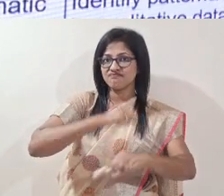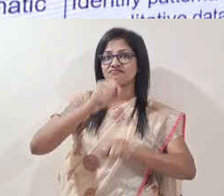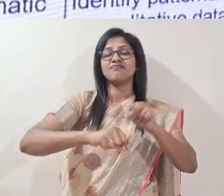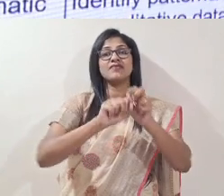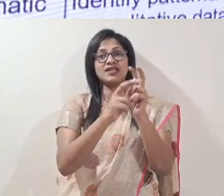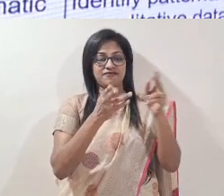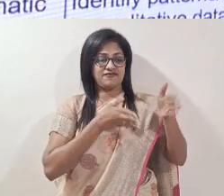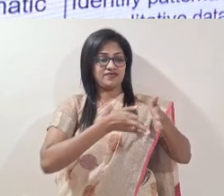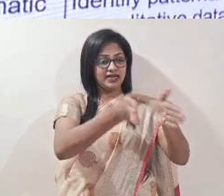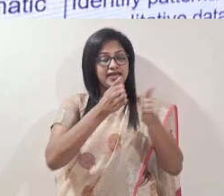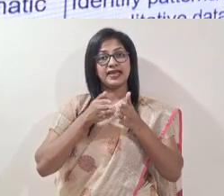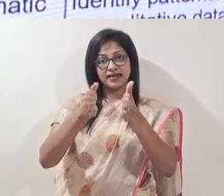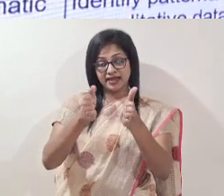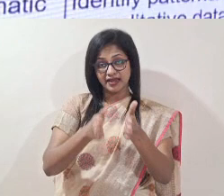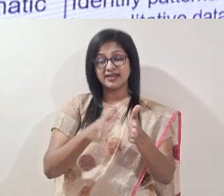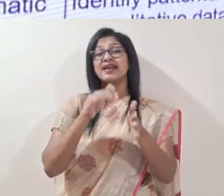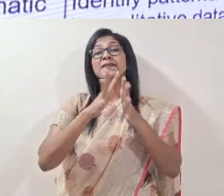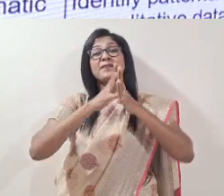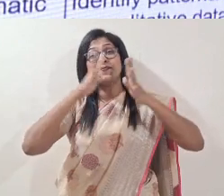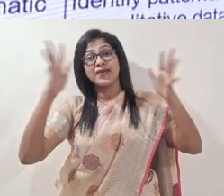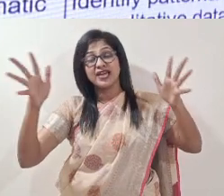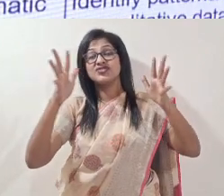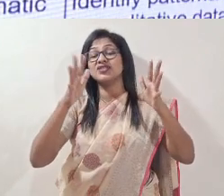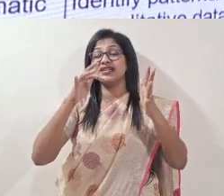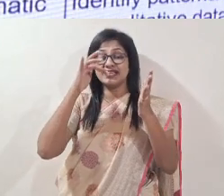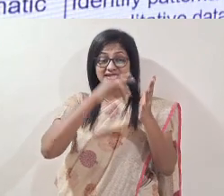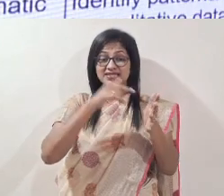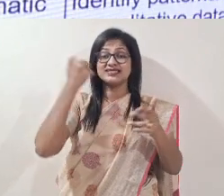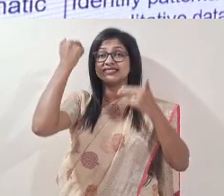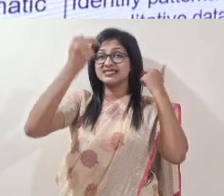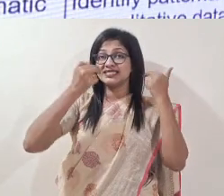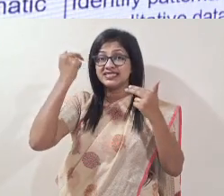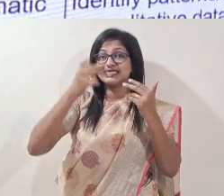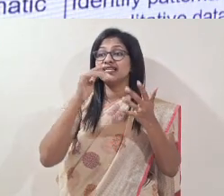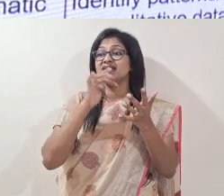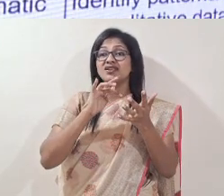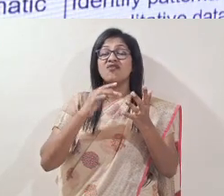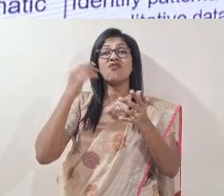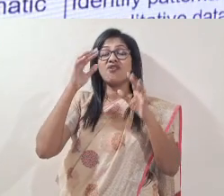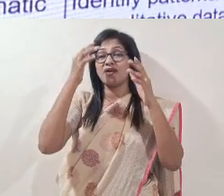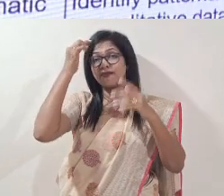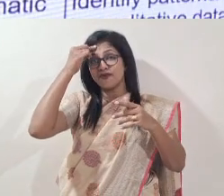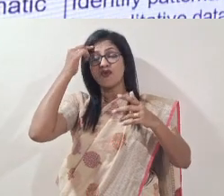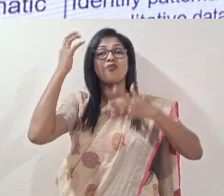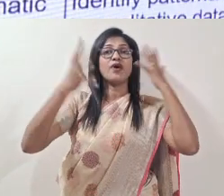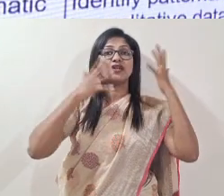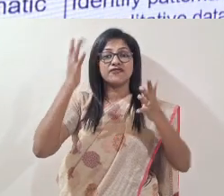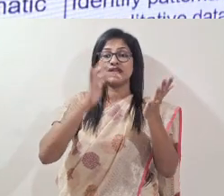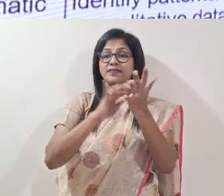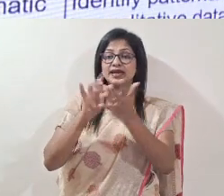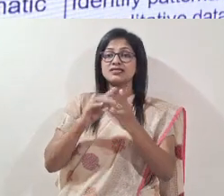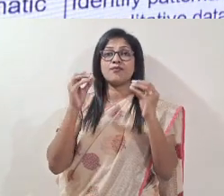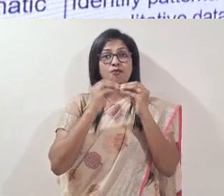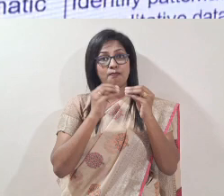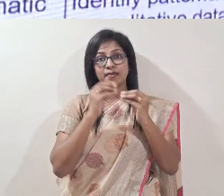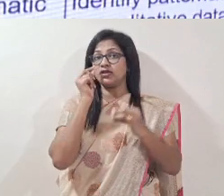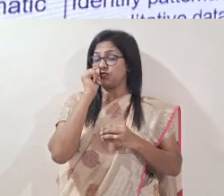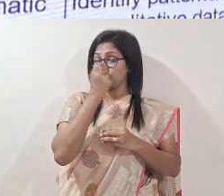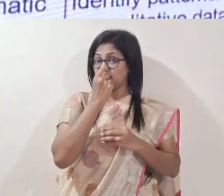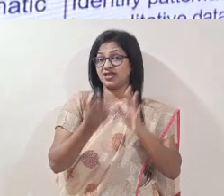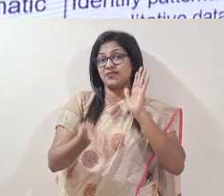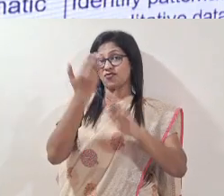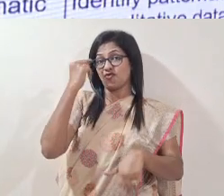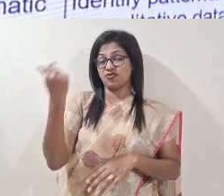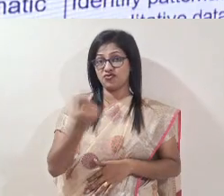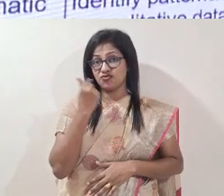lanes, and majorly this concern has come from Mumbai and Chennai. So hope whoever is working over there take this